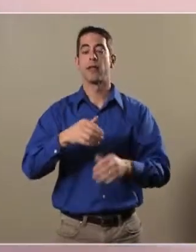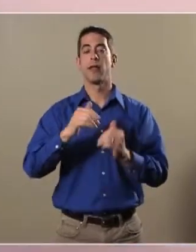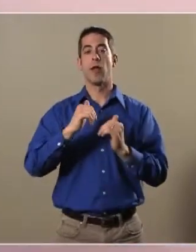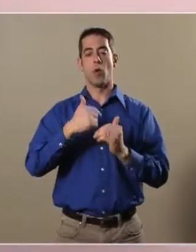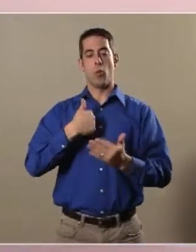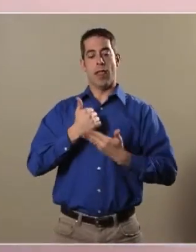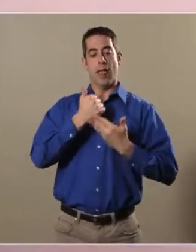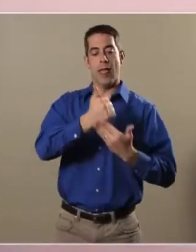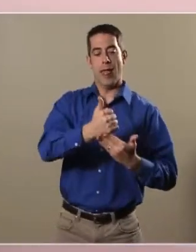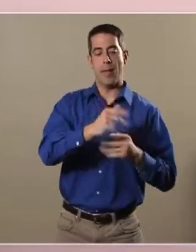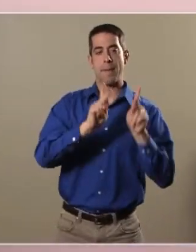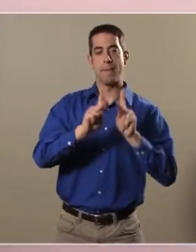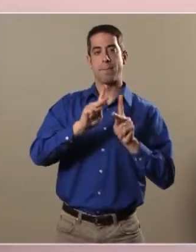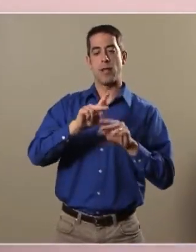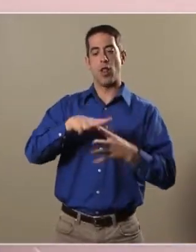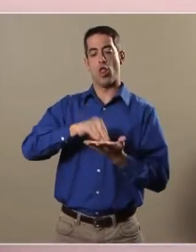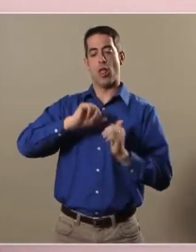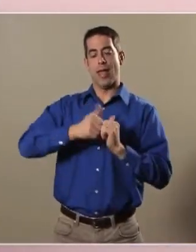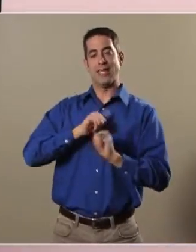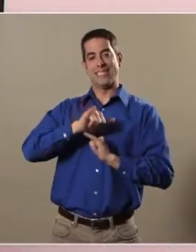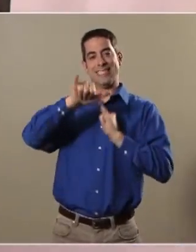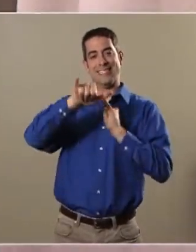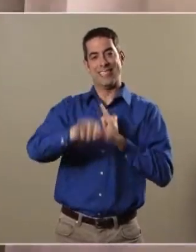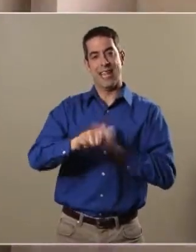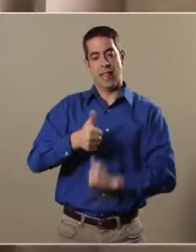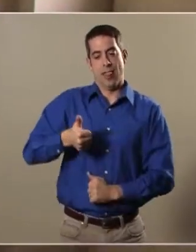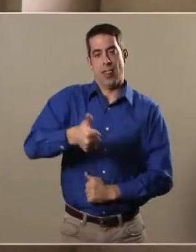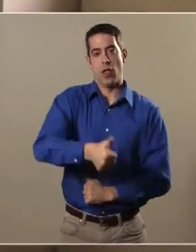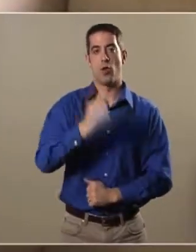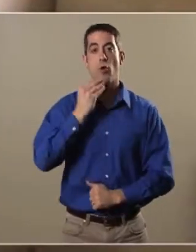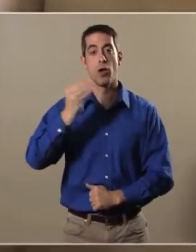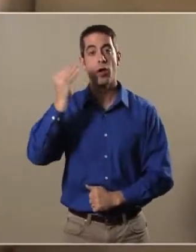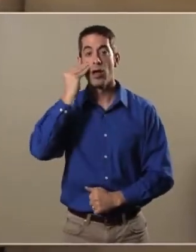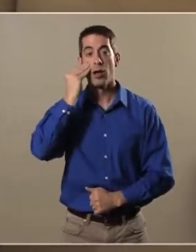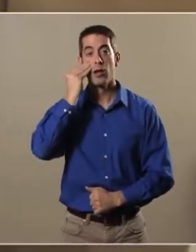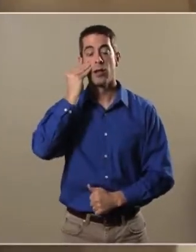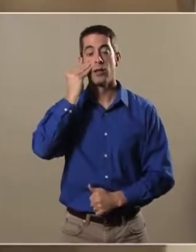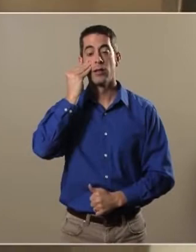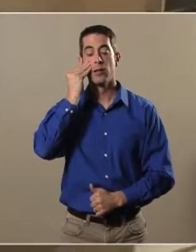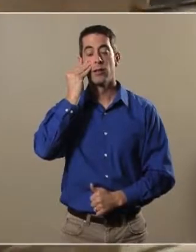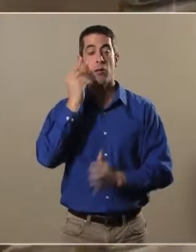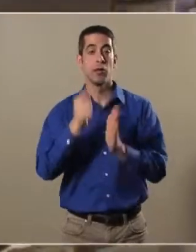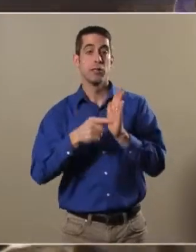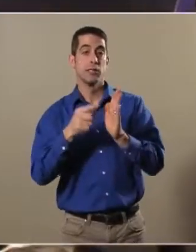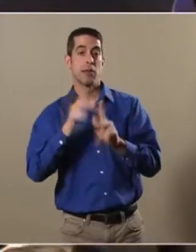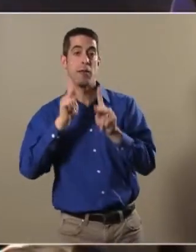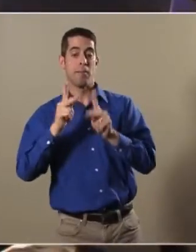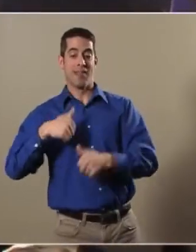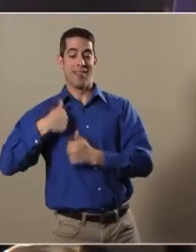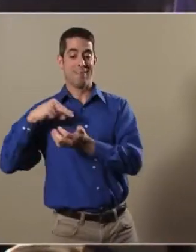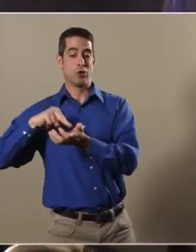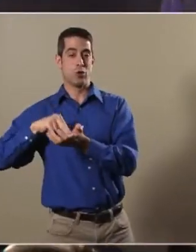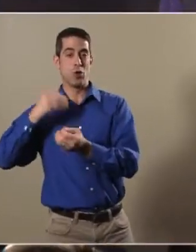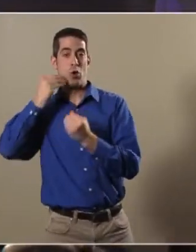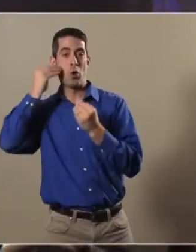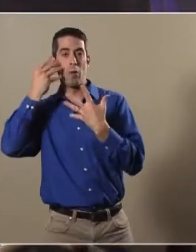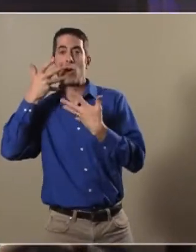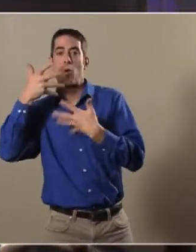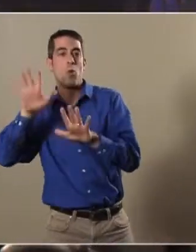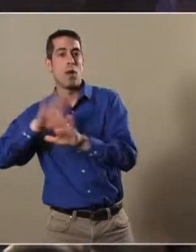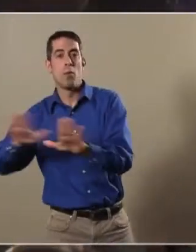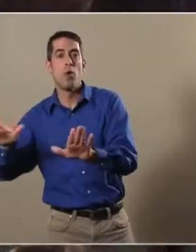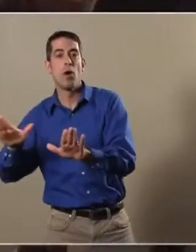her own home. The League also assists consumers who want to transition out of a nursing home and back into the community, as well as